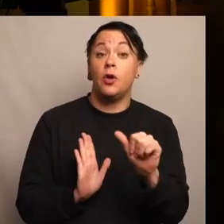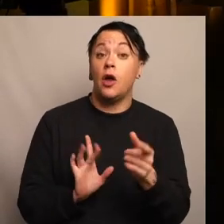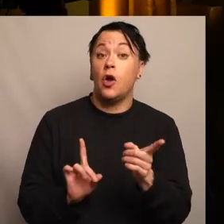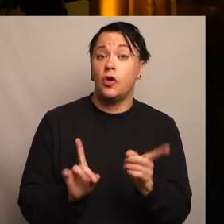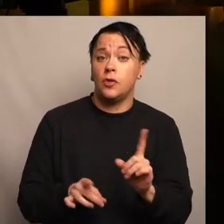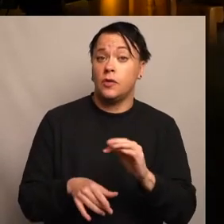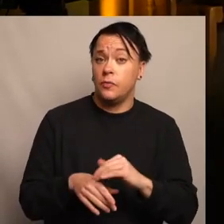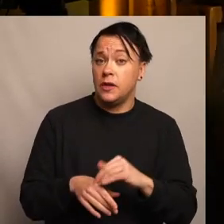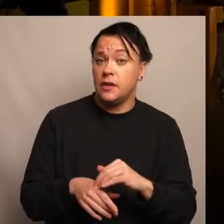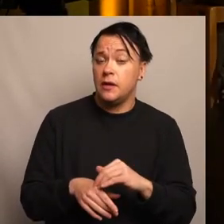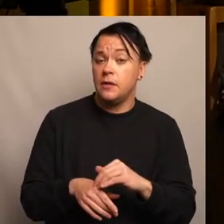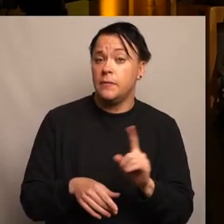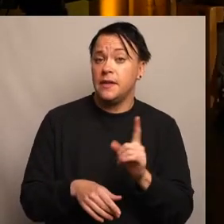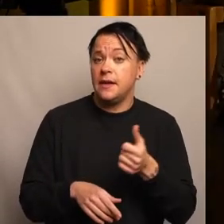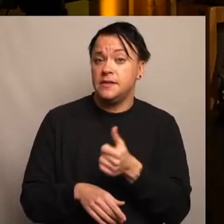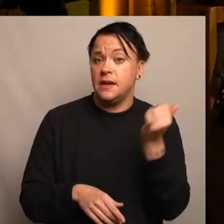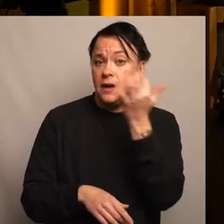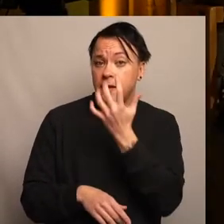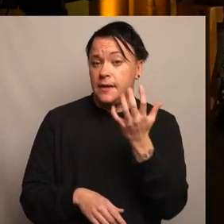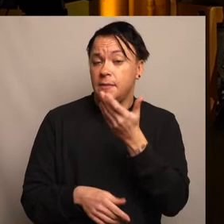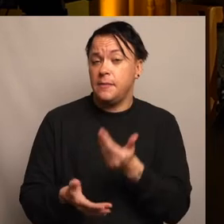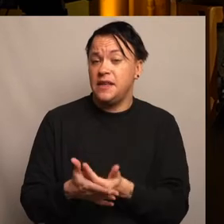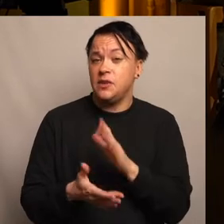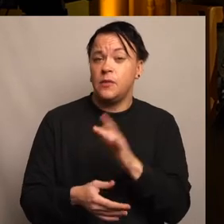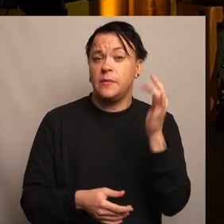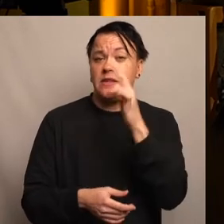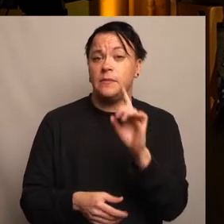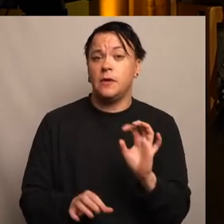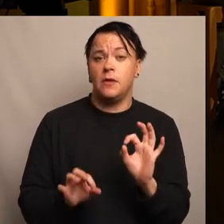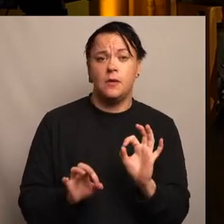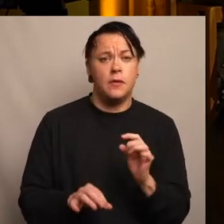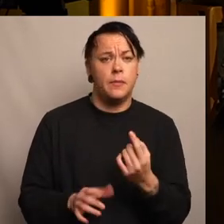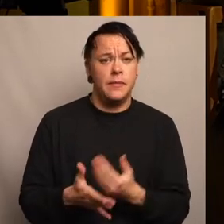Why it took so long? Why do you think it took so long for them?